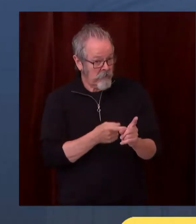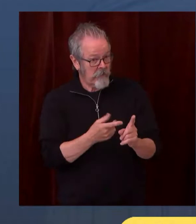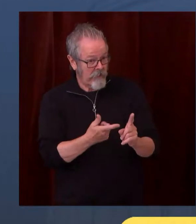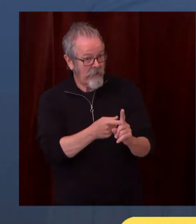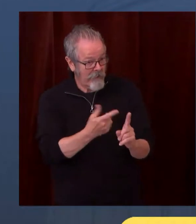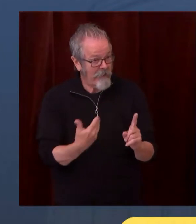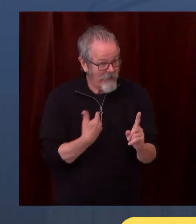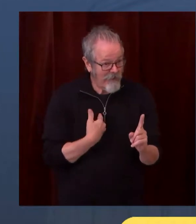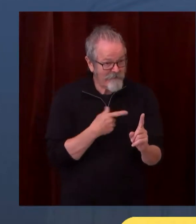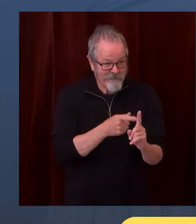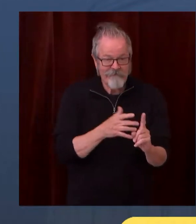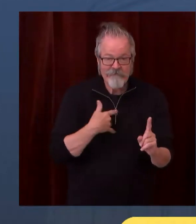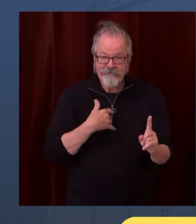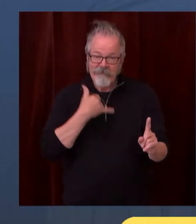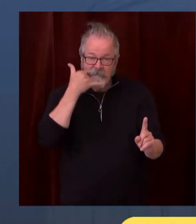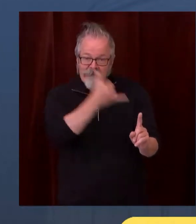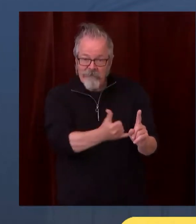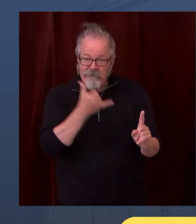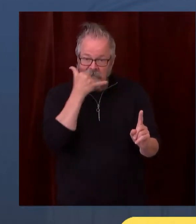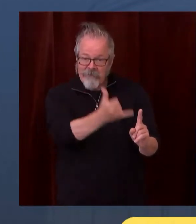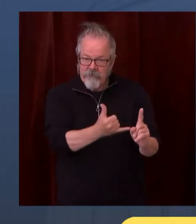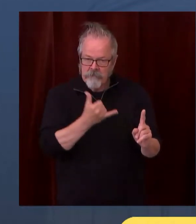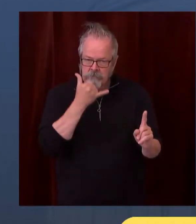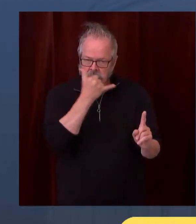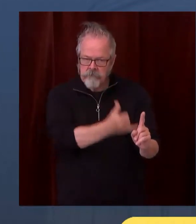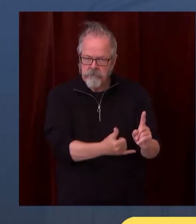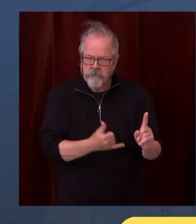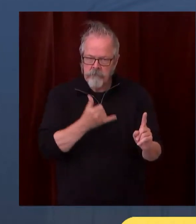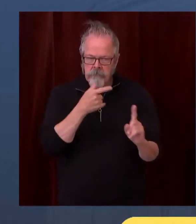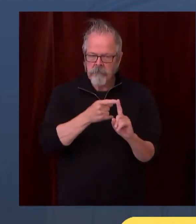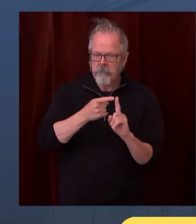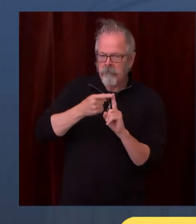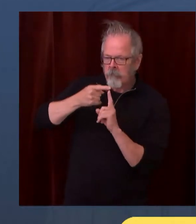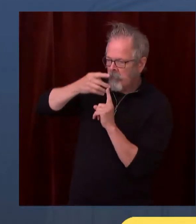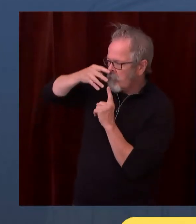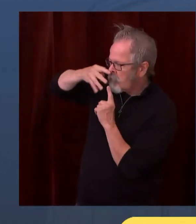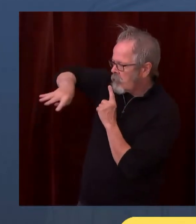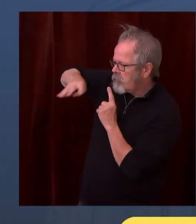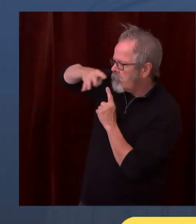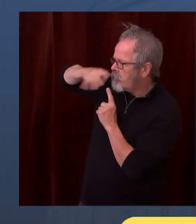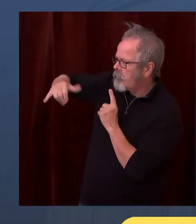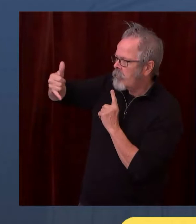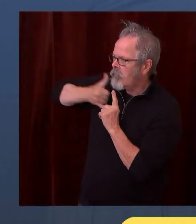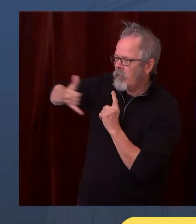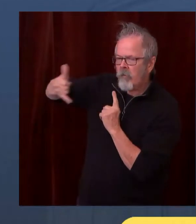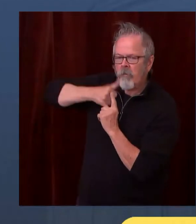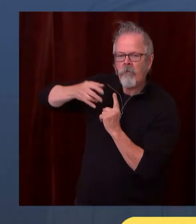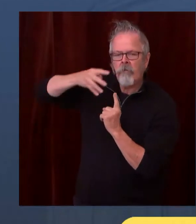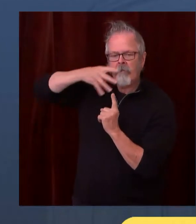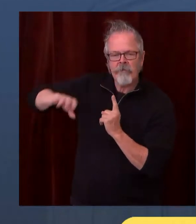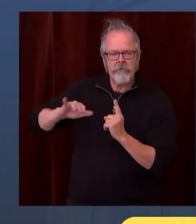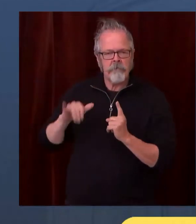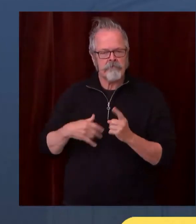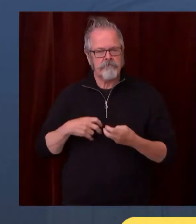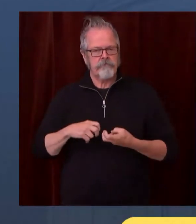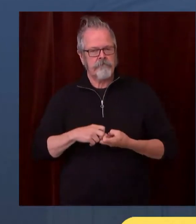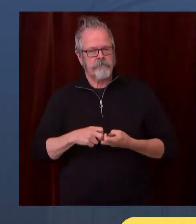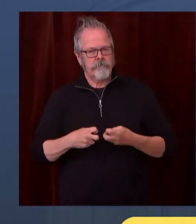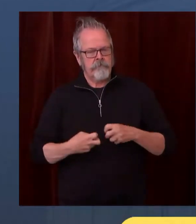being returned. So that's certainly a challenge. We're experiencing that all across the country